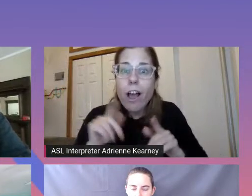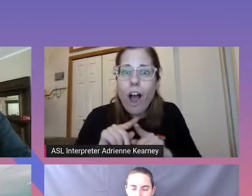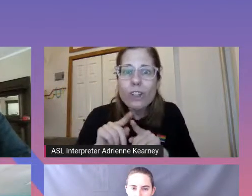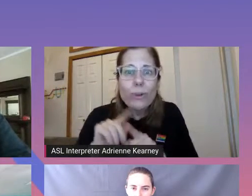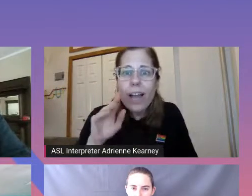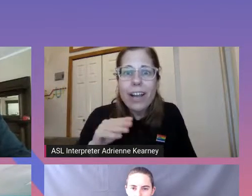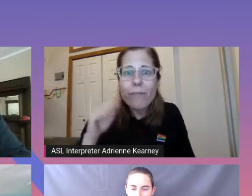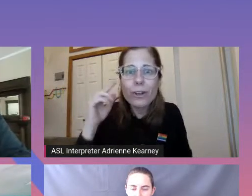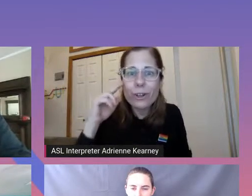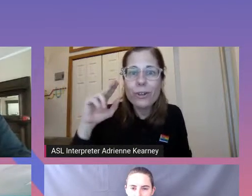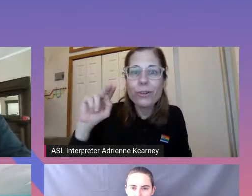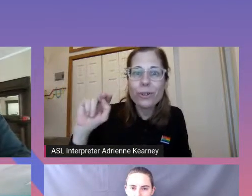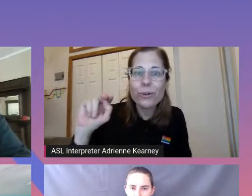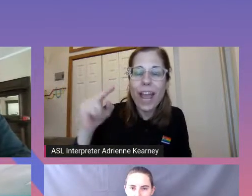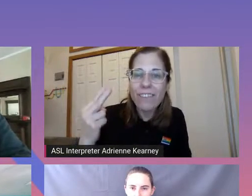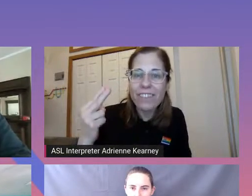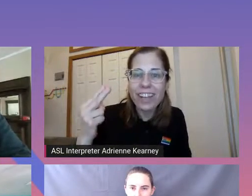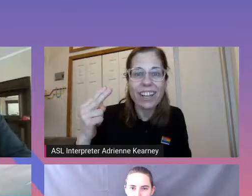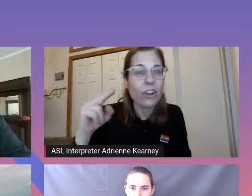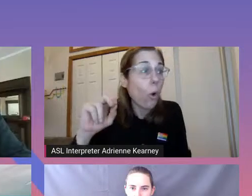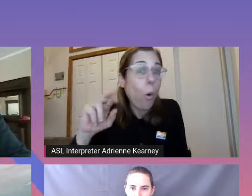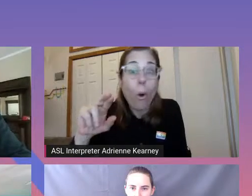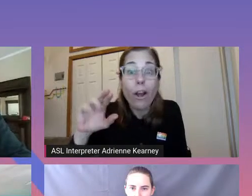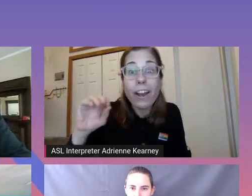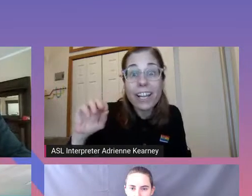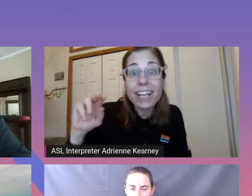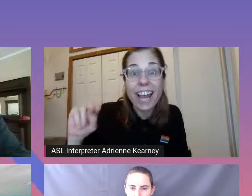it's like, now this is home,